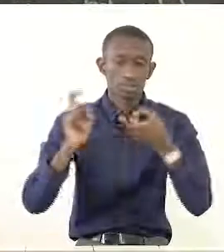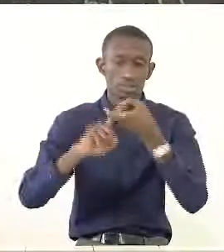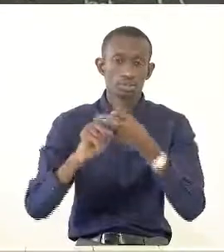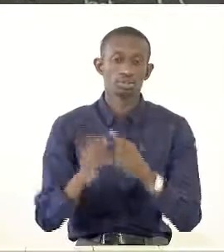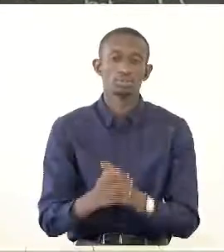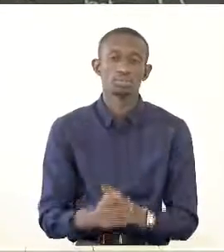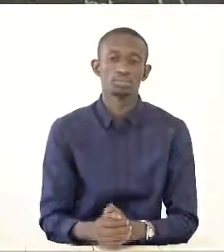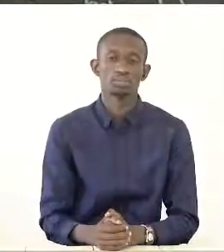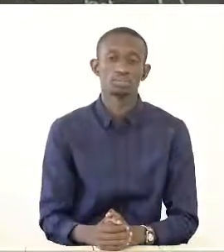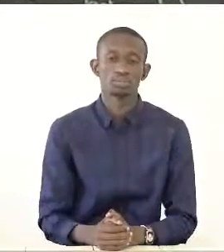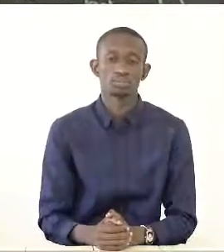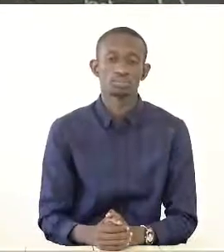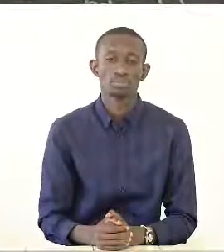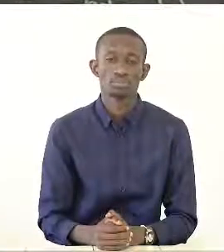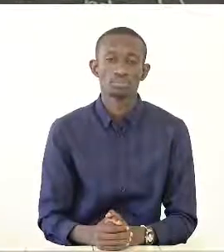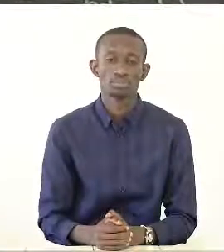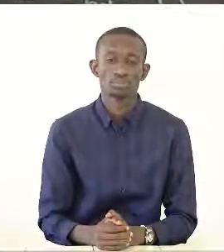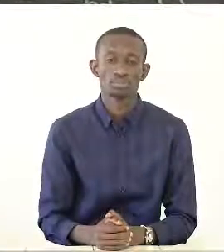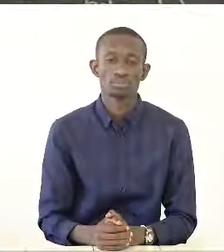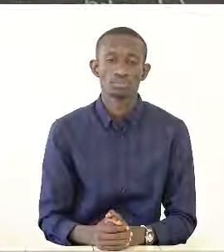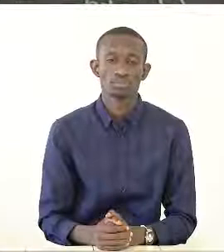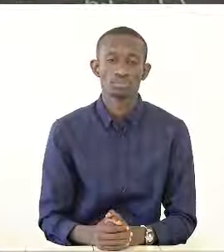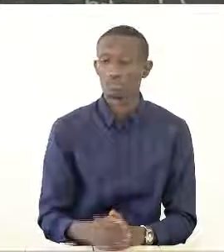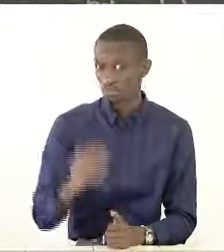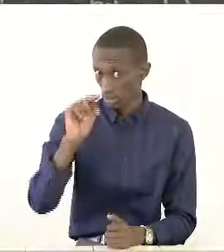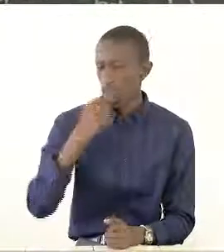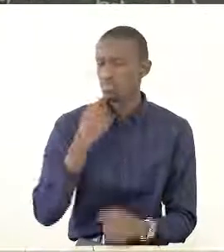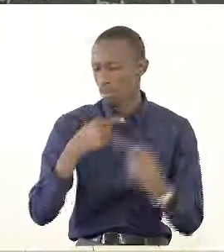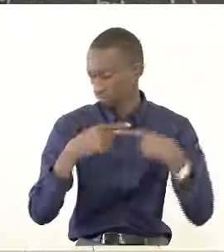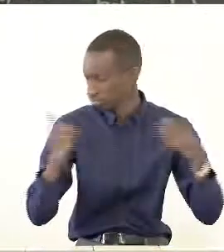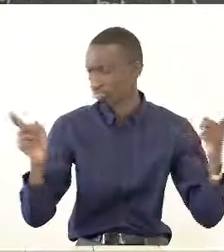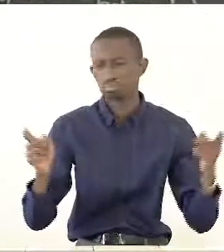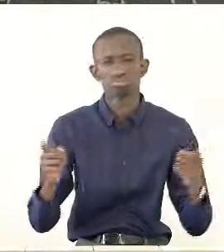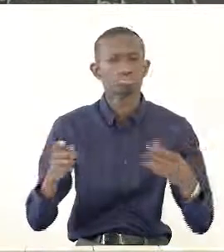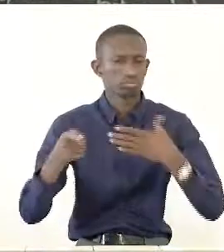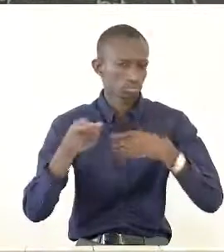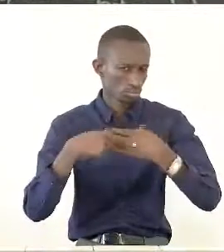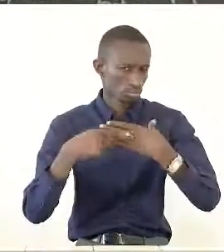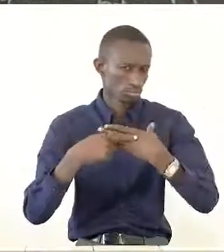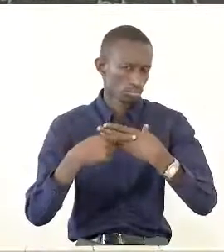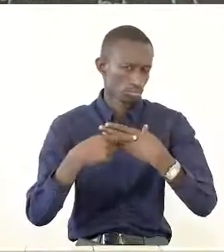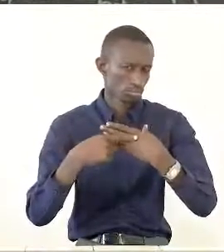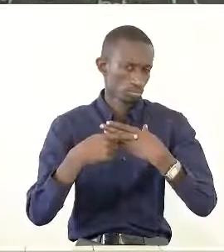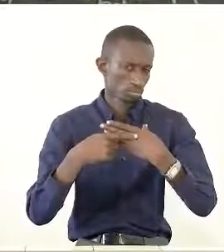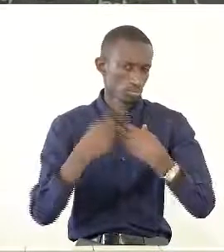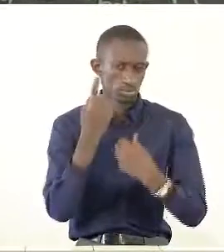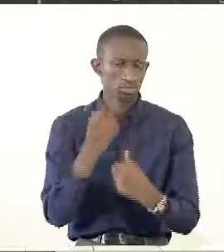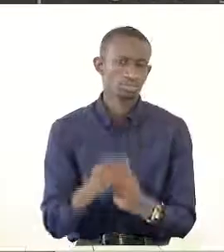plus c. Obviously, n must be different from -1. Please